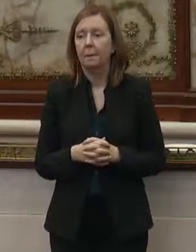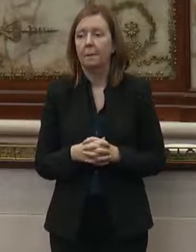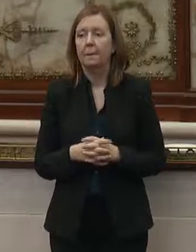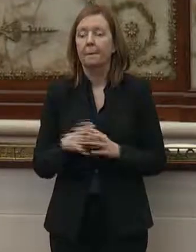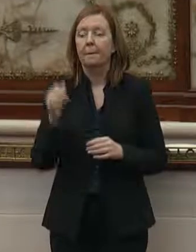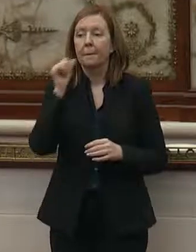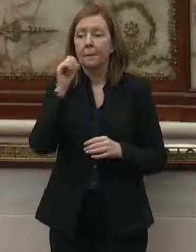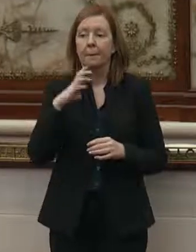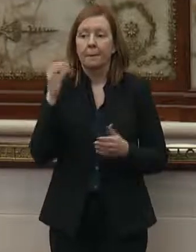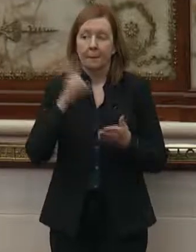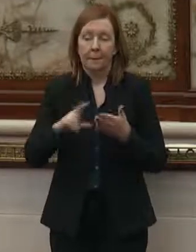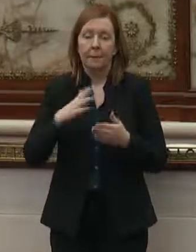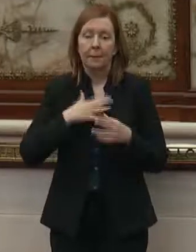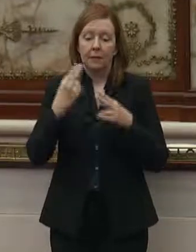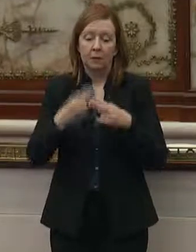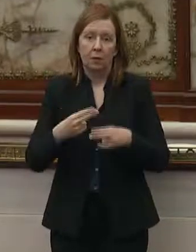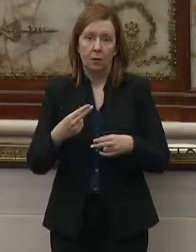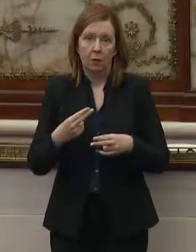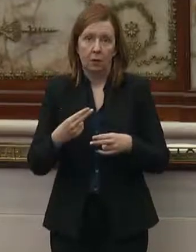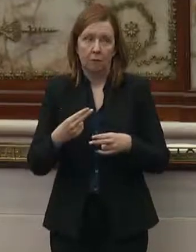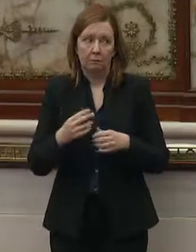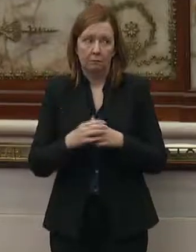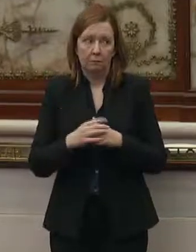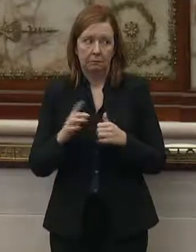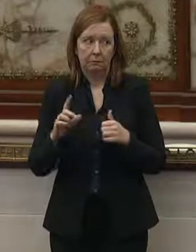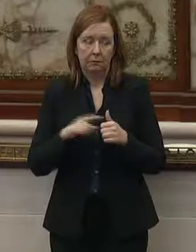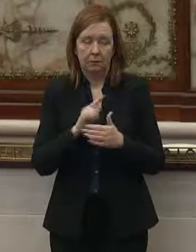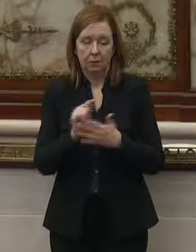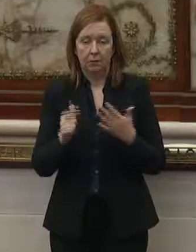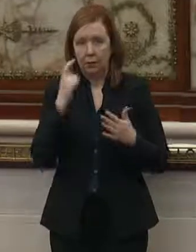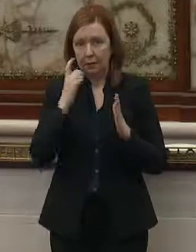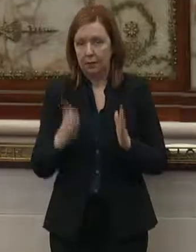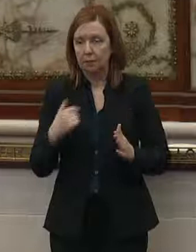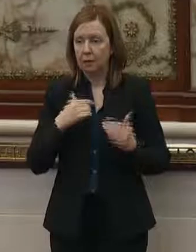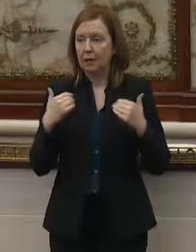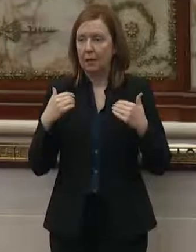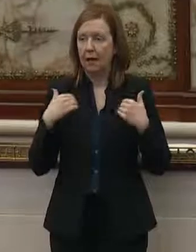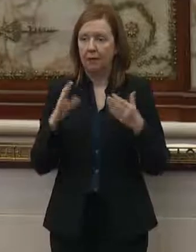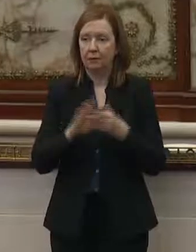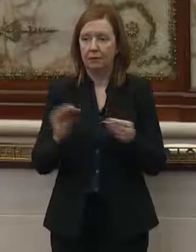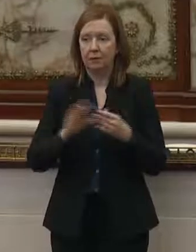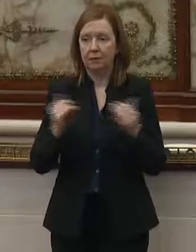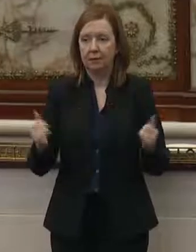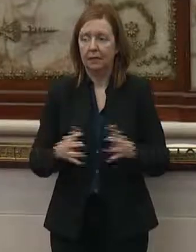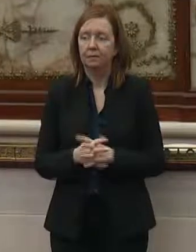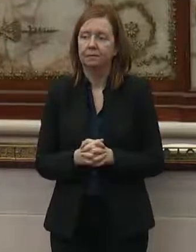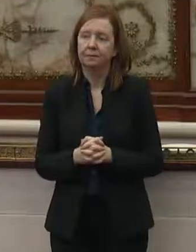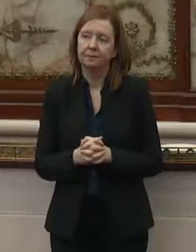Madam Clerk, will you please call the first witness we have to testify this afternoon?